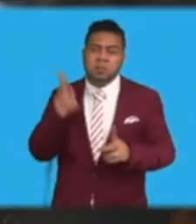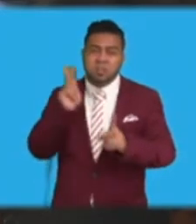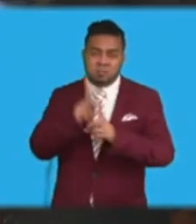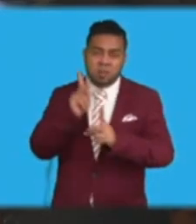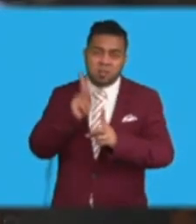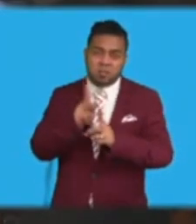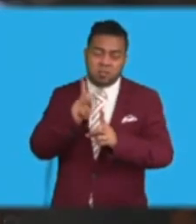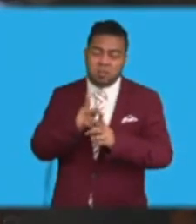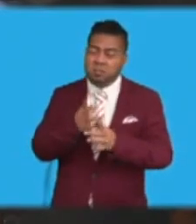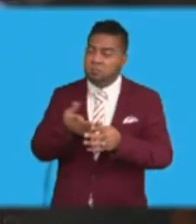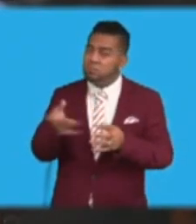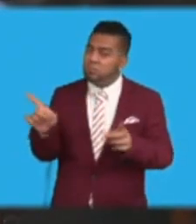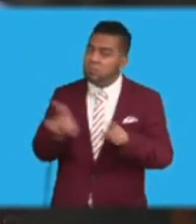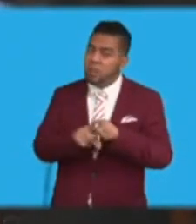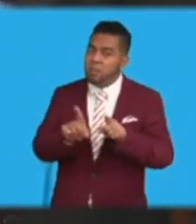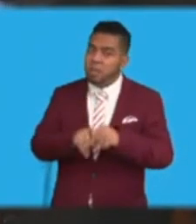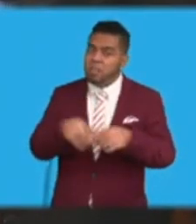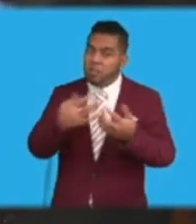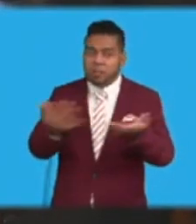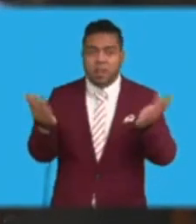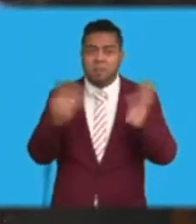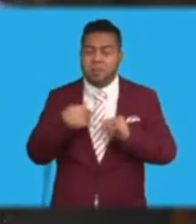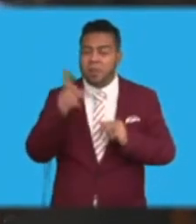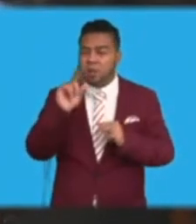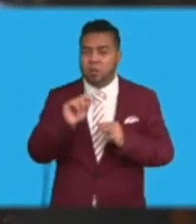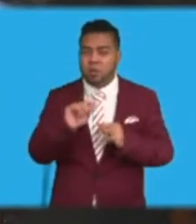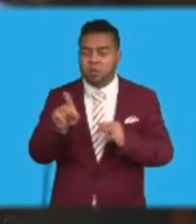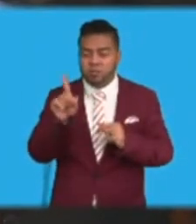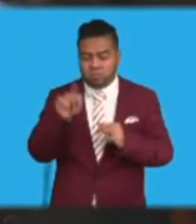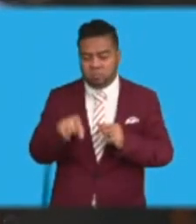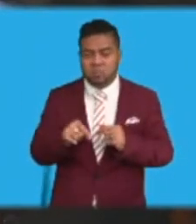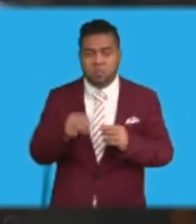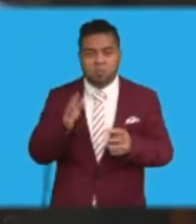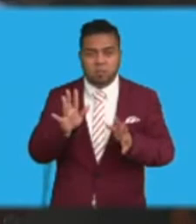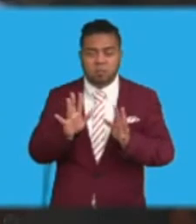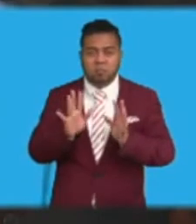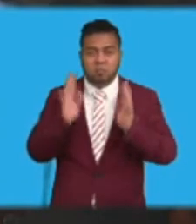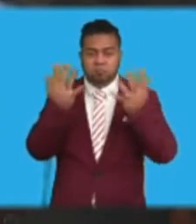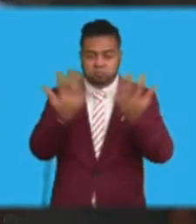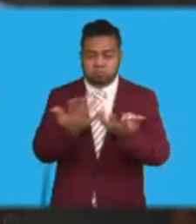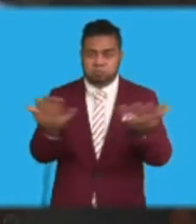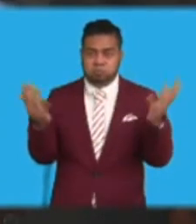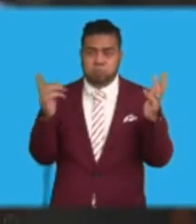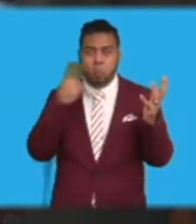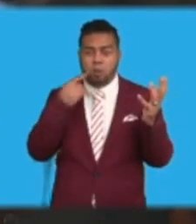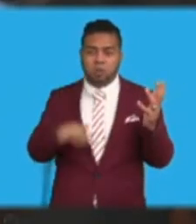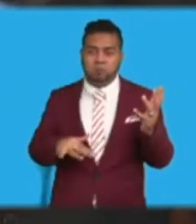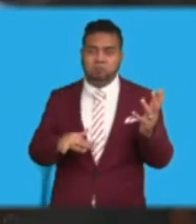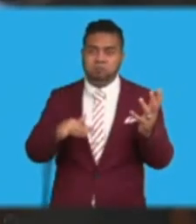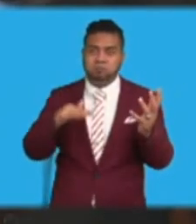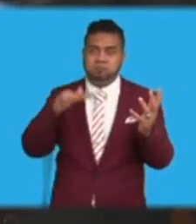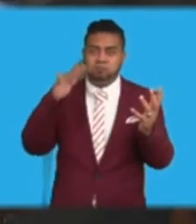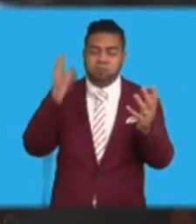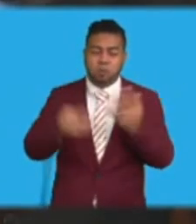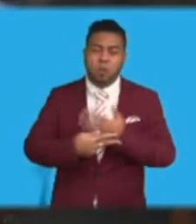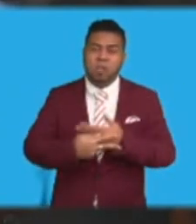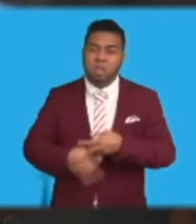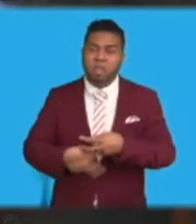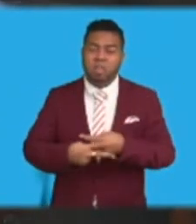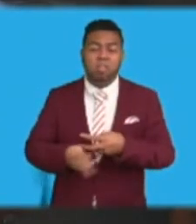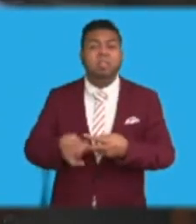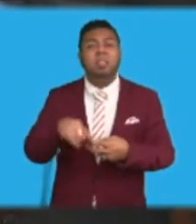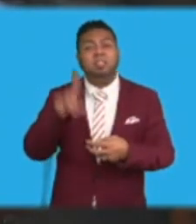inflow, which the dam was not able to handle, and the timing of opening up the spillways was not